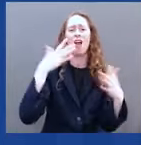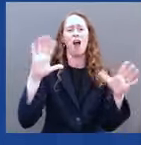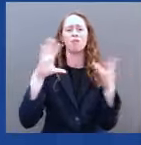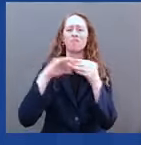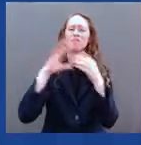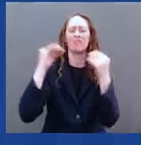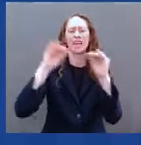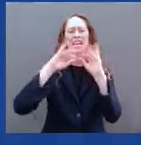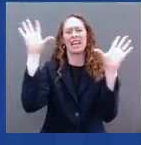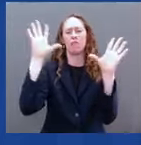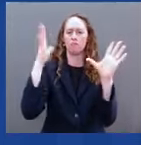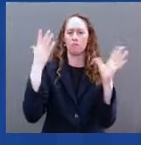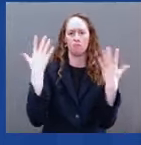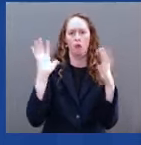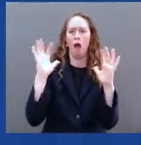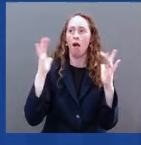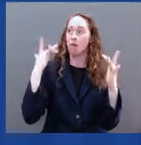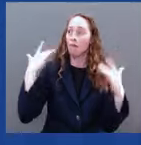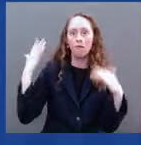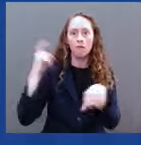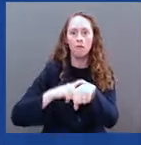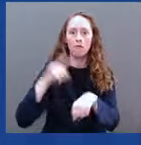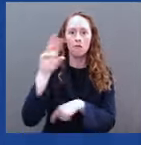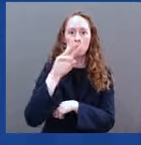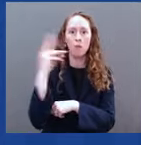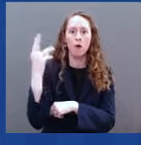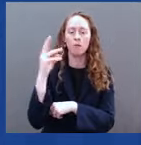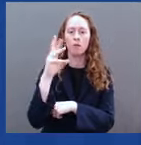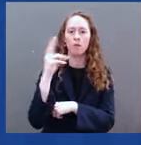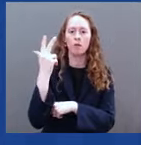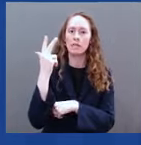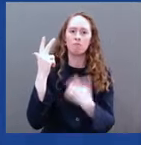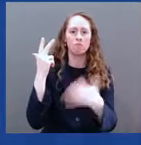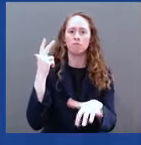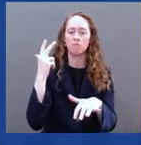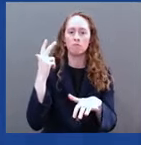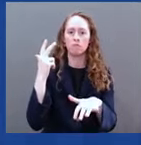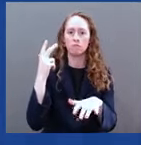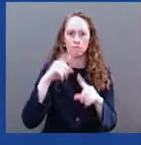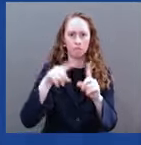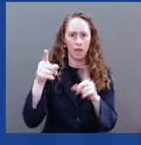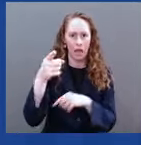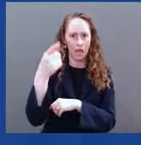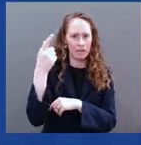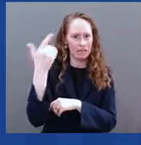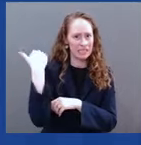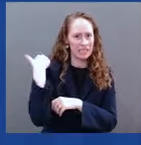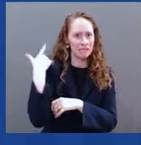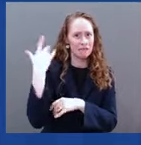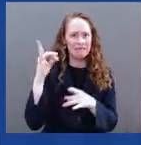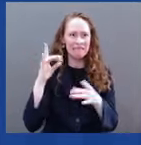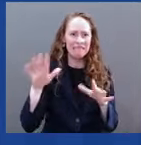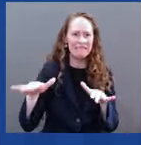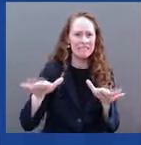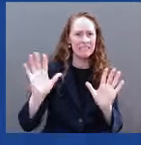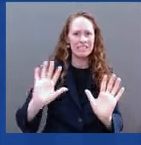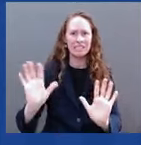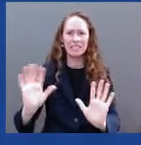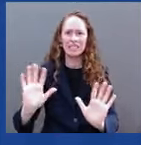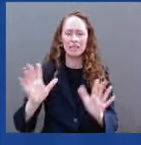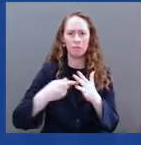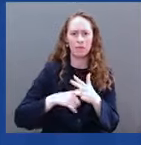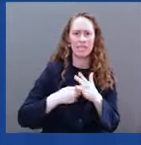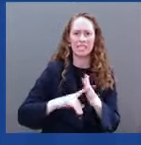in expressing that so early that you were too quick to rule out direct military intervention in this war? Could Putin have